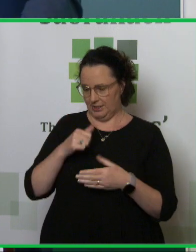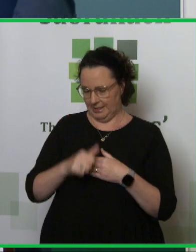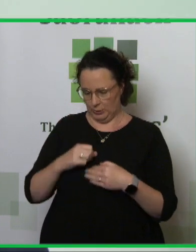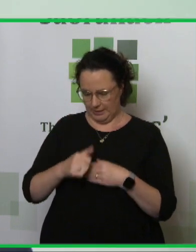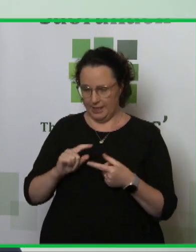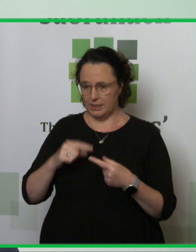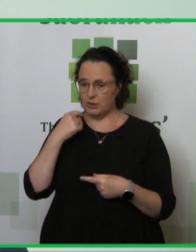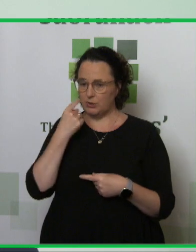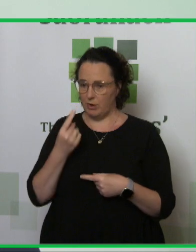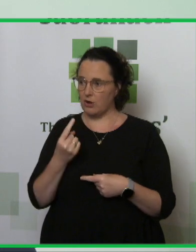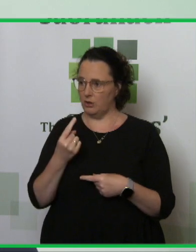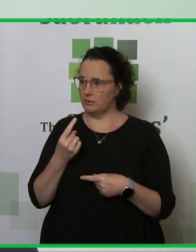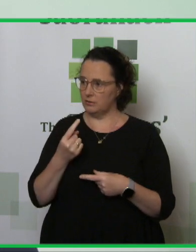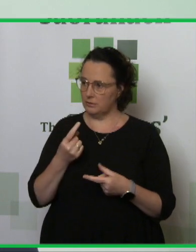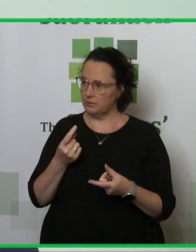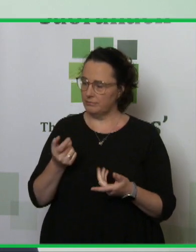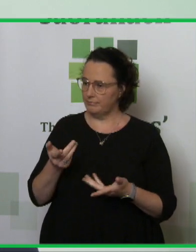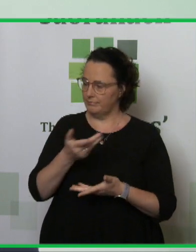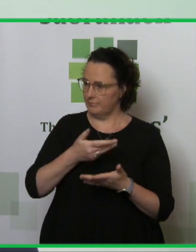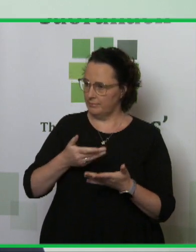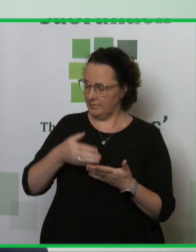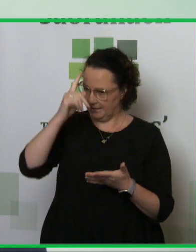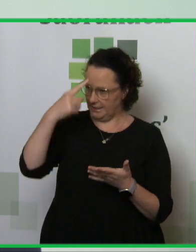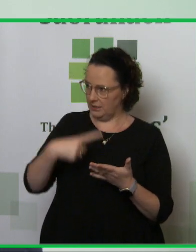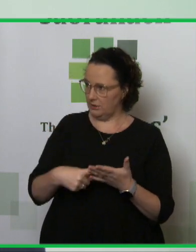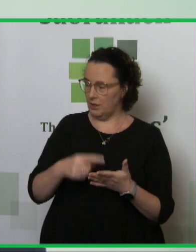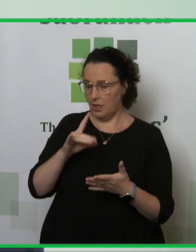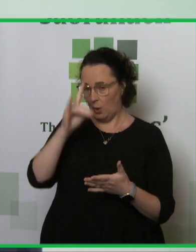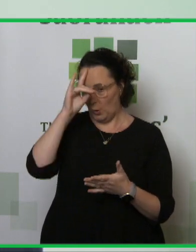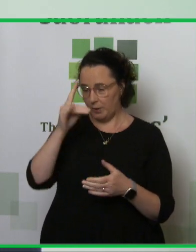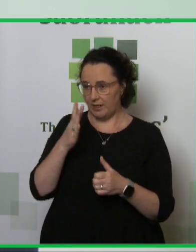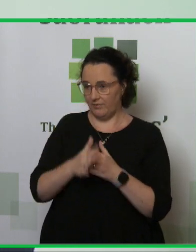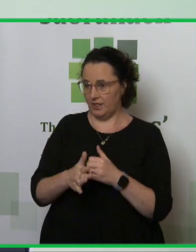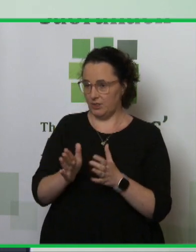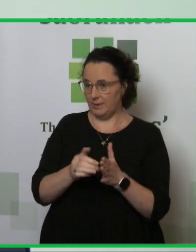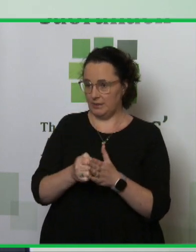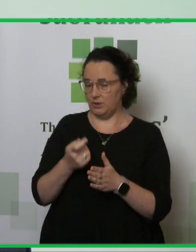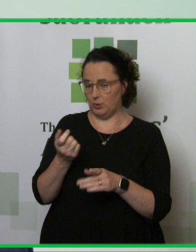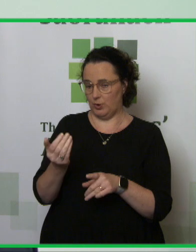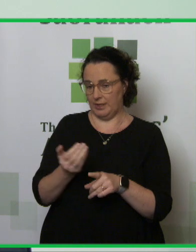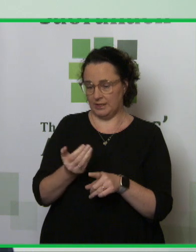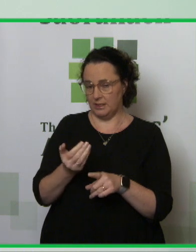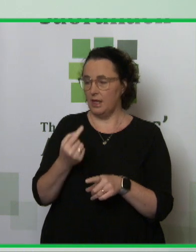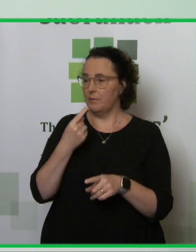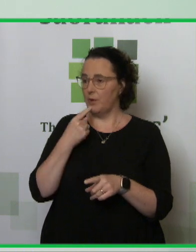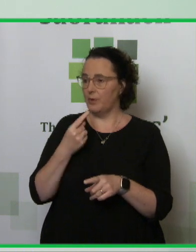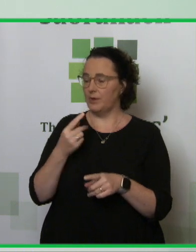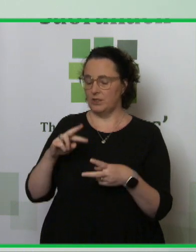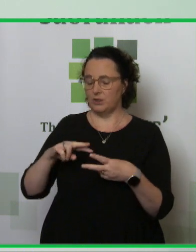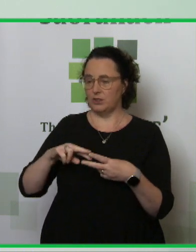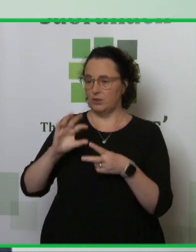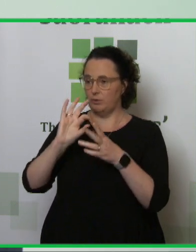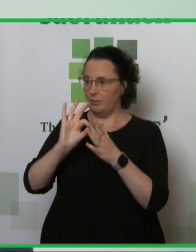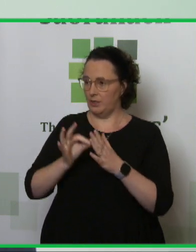half at the most, and hopefully we can finish our business sooner than that. But the 2 points just made, I think,